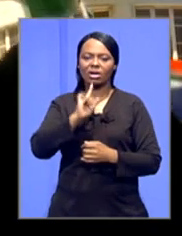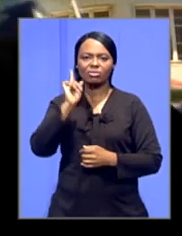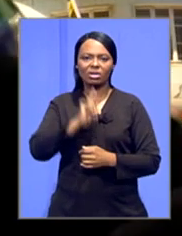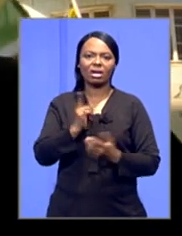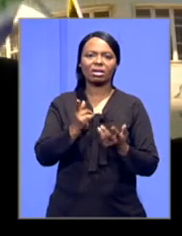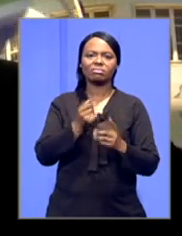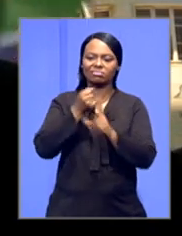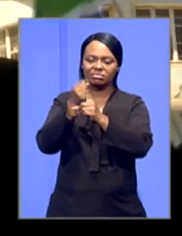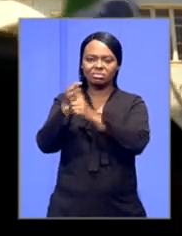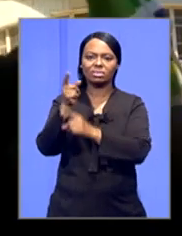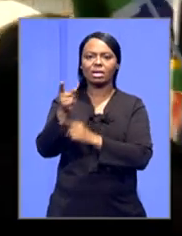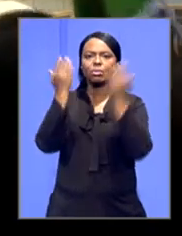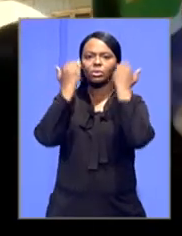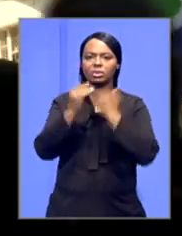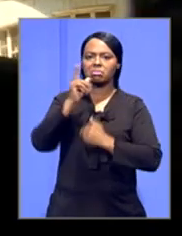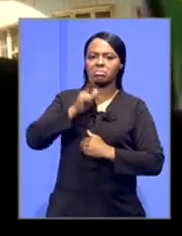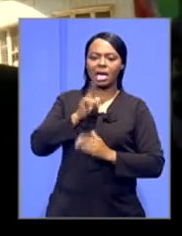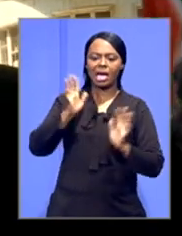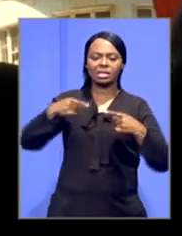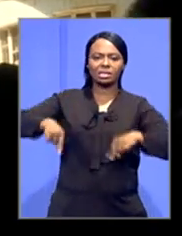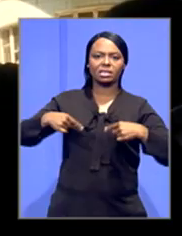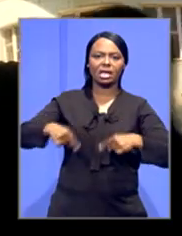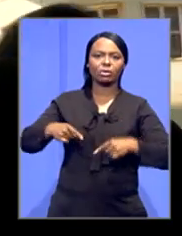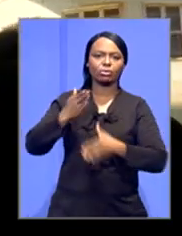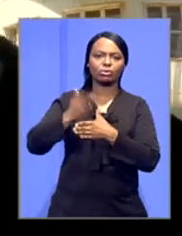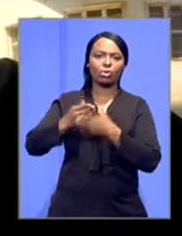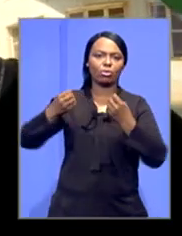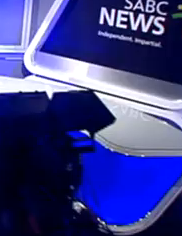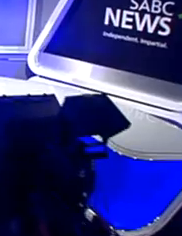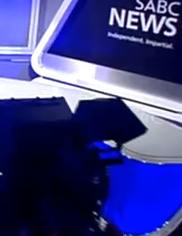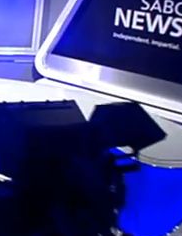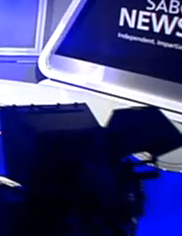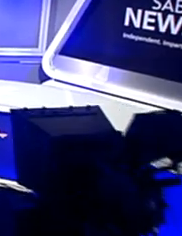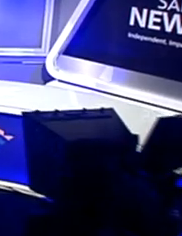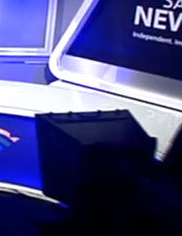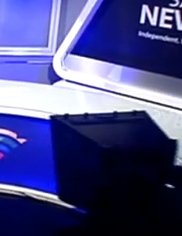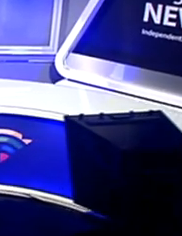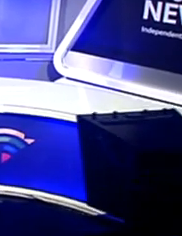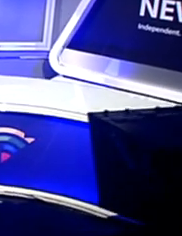post. Prosecutors saying they're scared, you know, for their jobs.